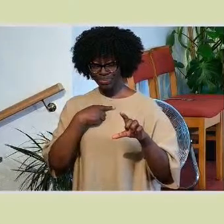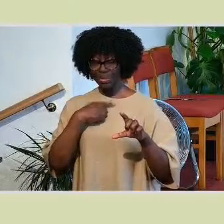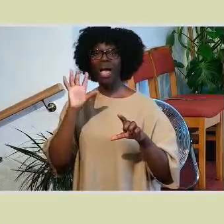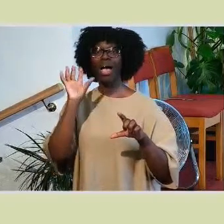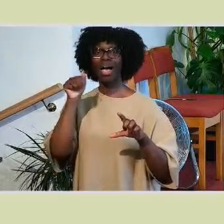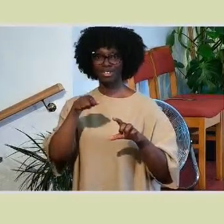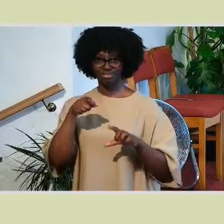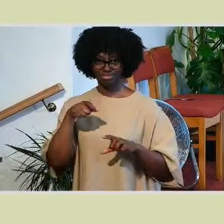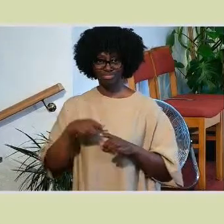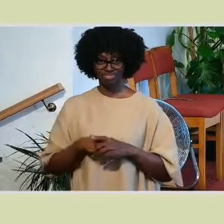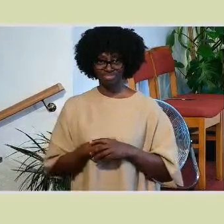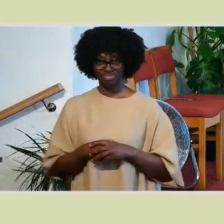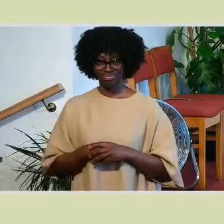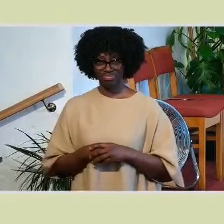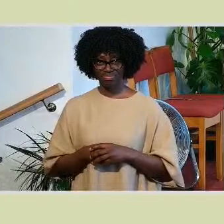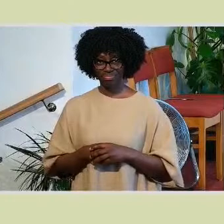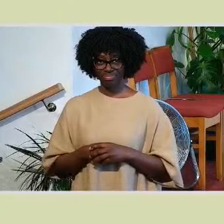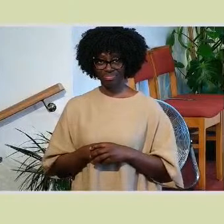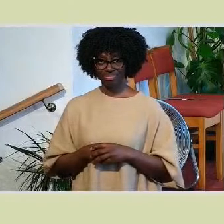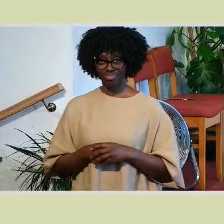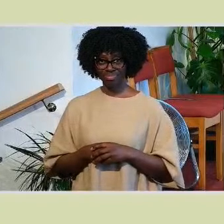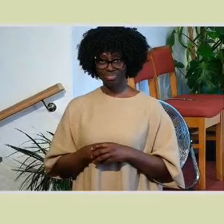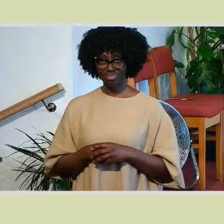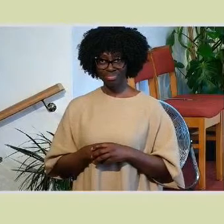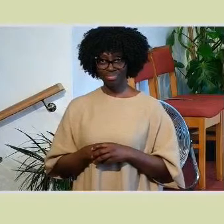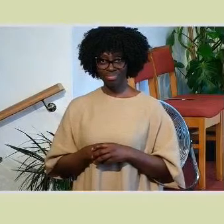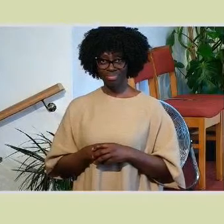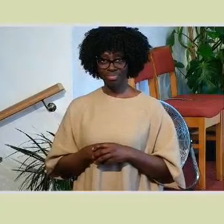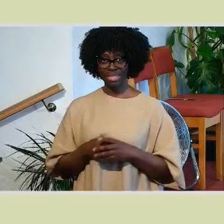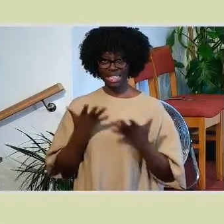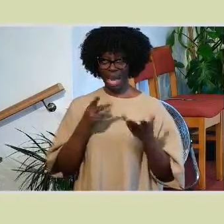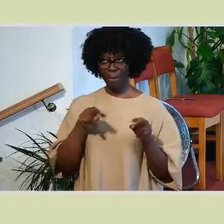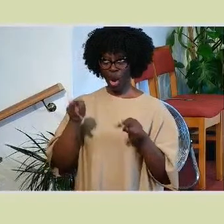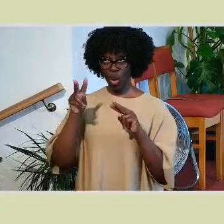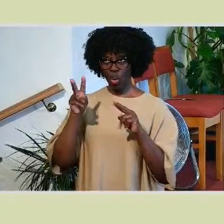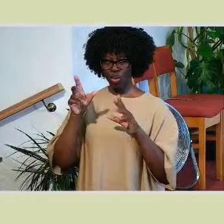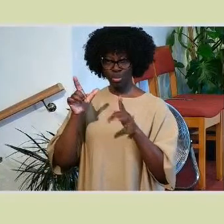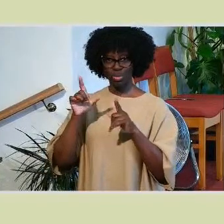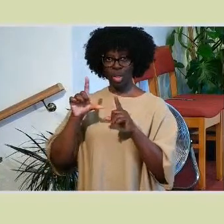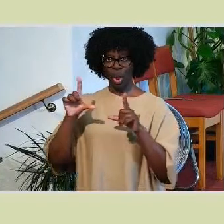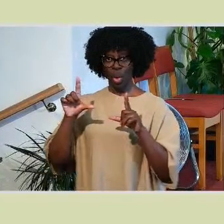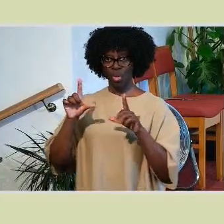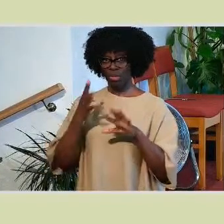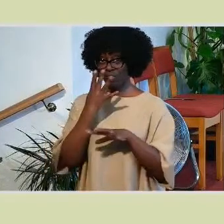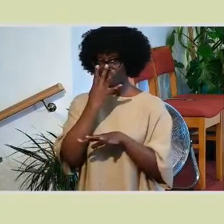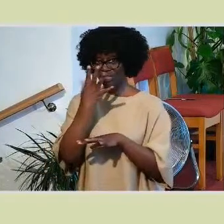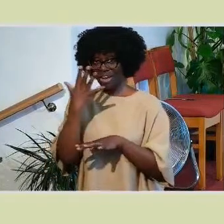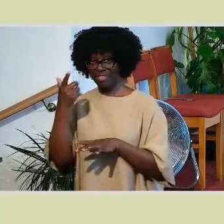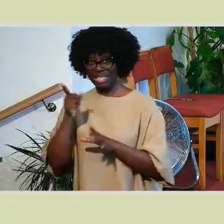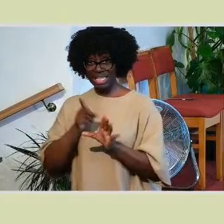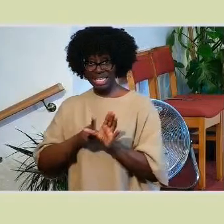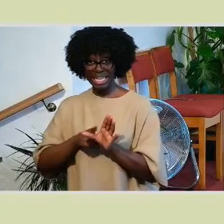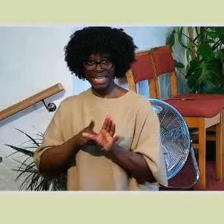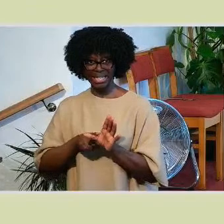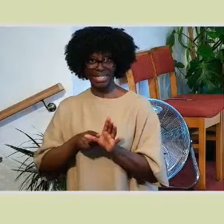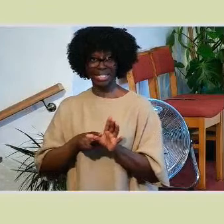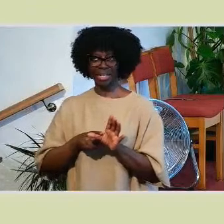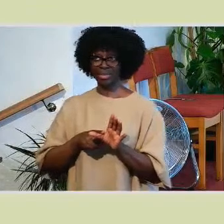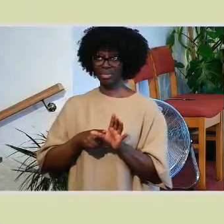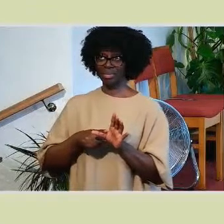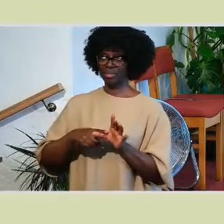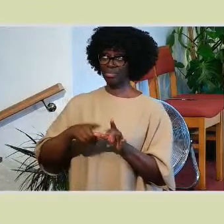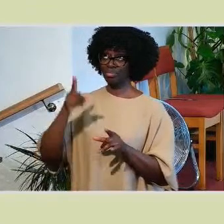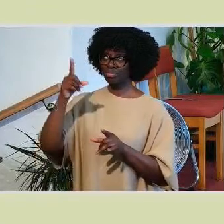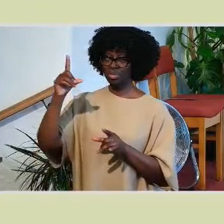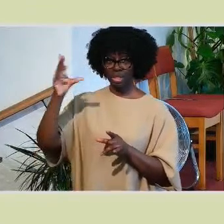Yes, I know who it is. Okay. So it says, "Now behold, the Lord has kept me these 45 years, ever since the Lord spoke this word